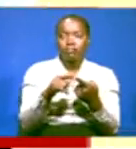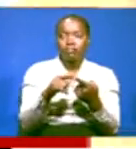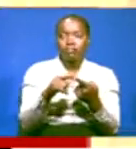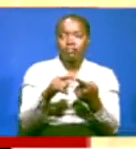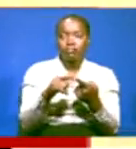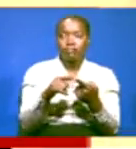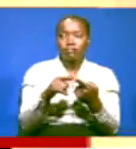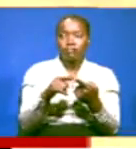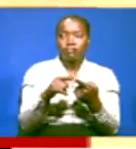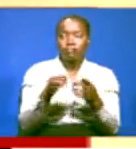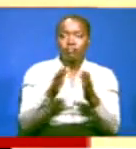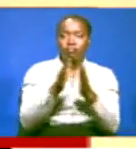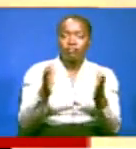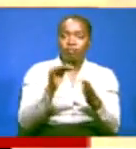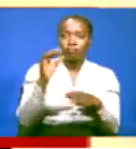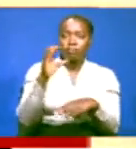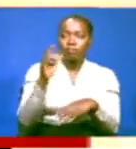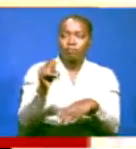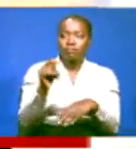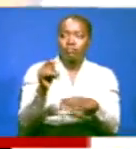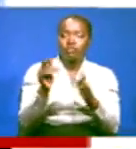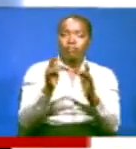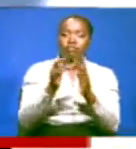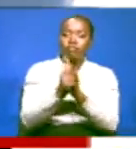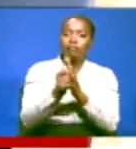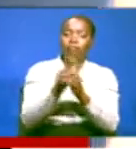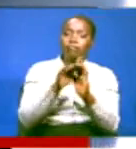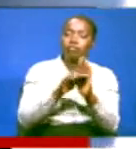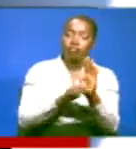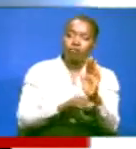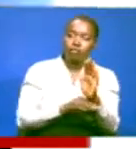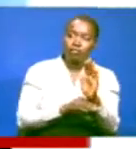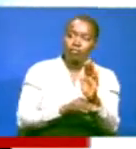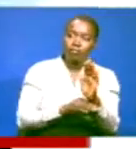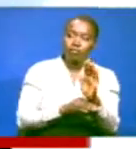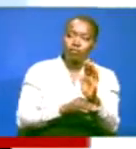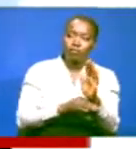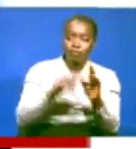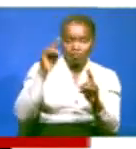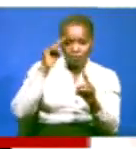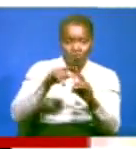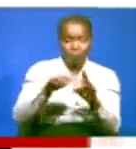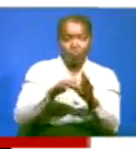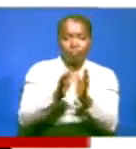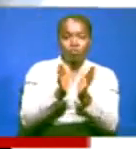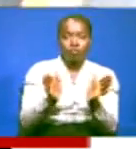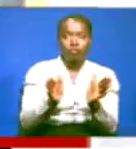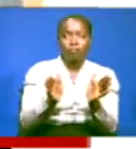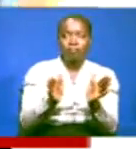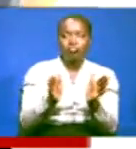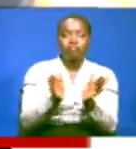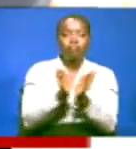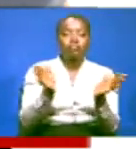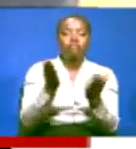a major ICT digital skills program targeting members of the public, targeting public